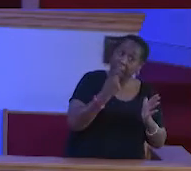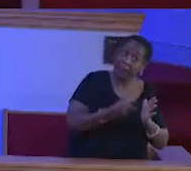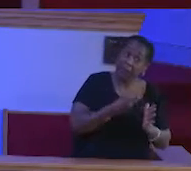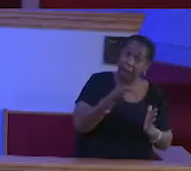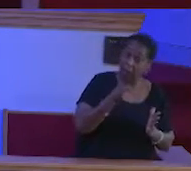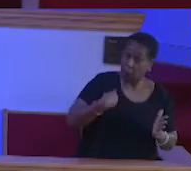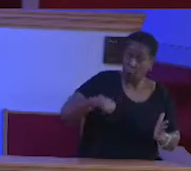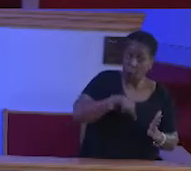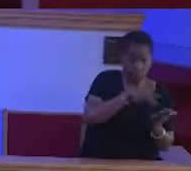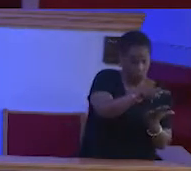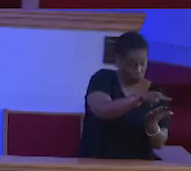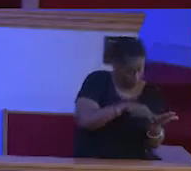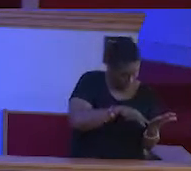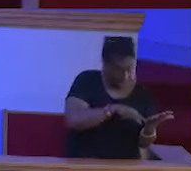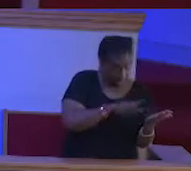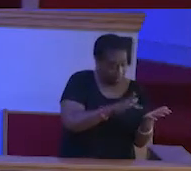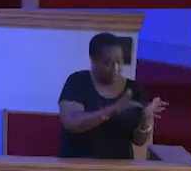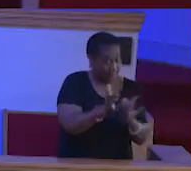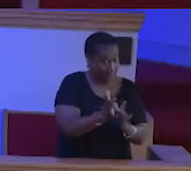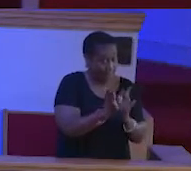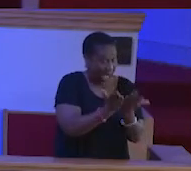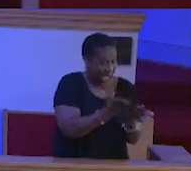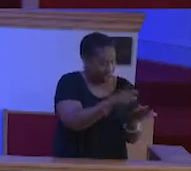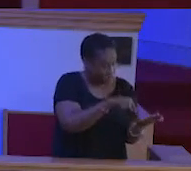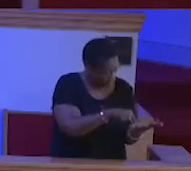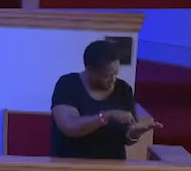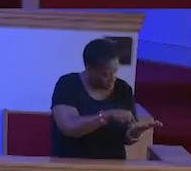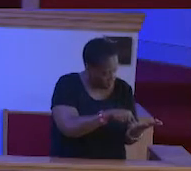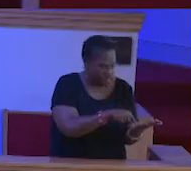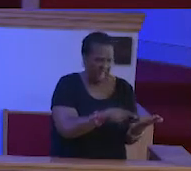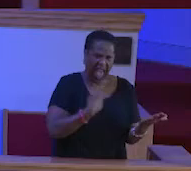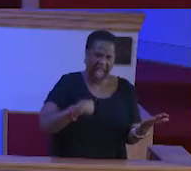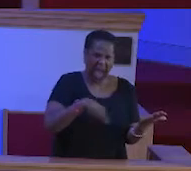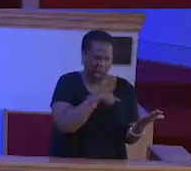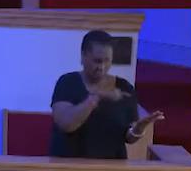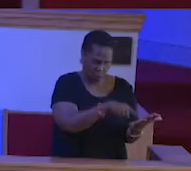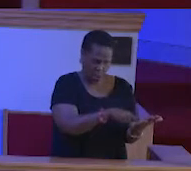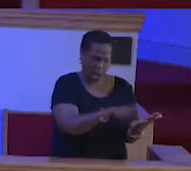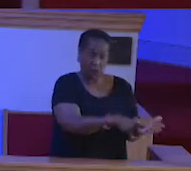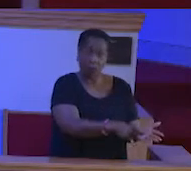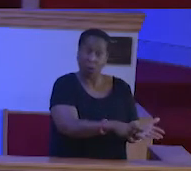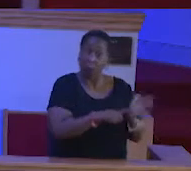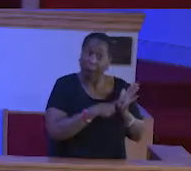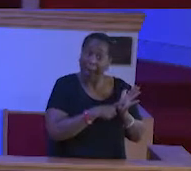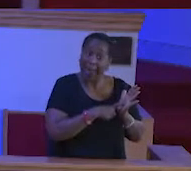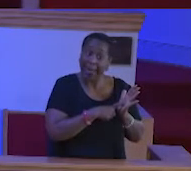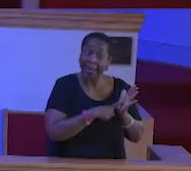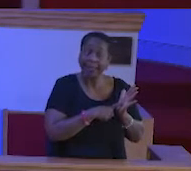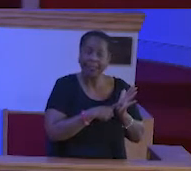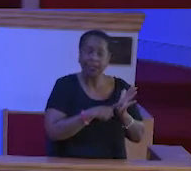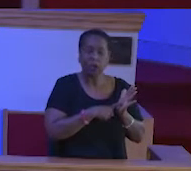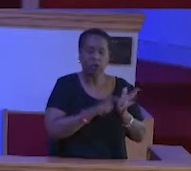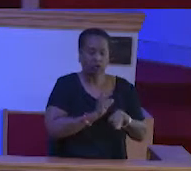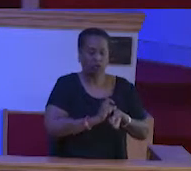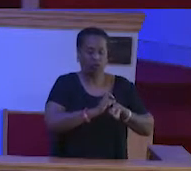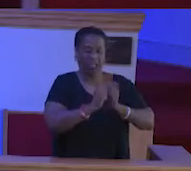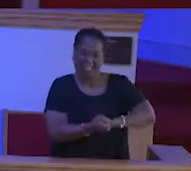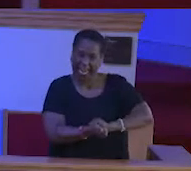when we read scripture, when we are required to change